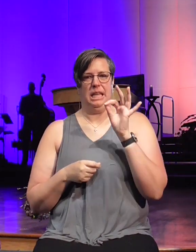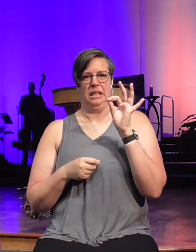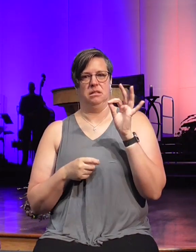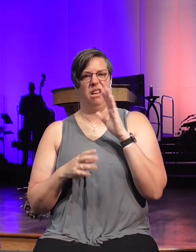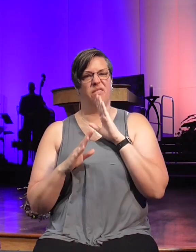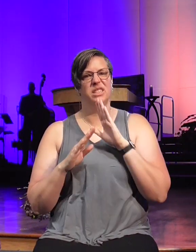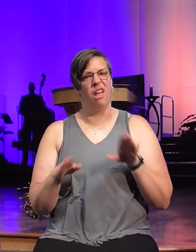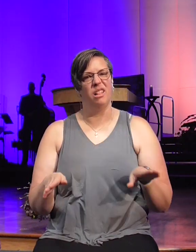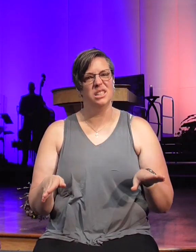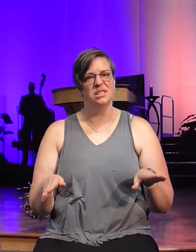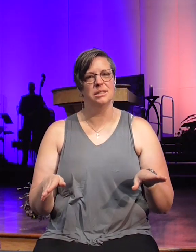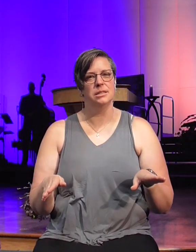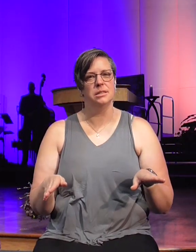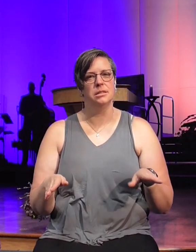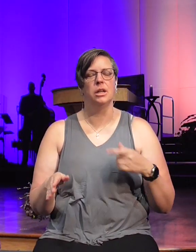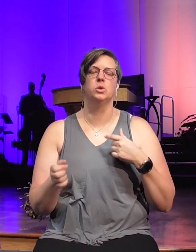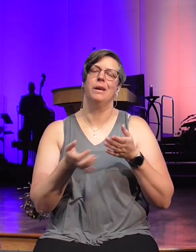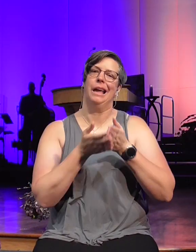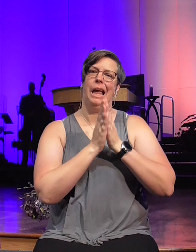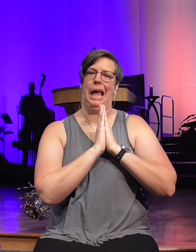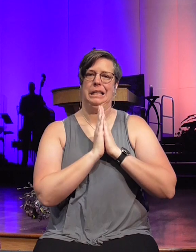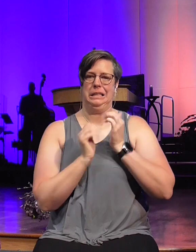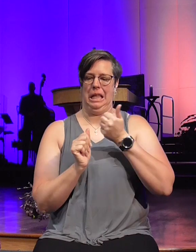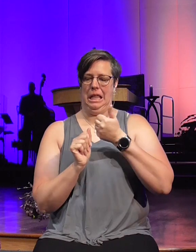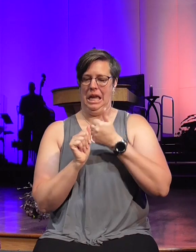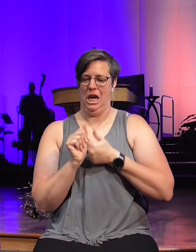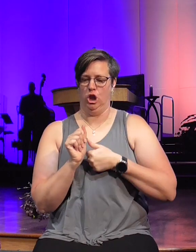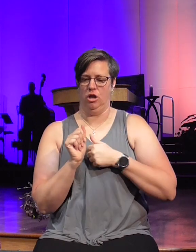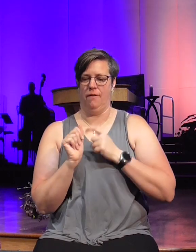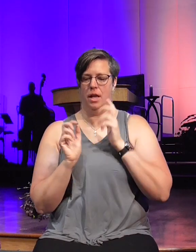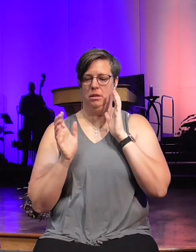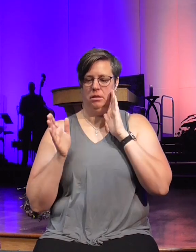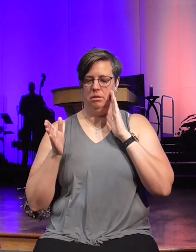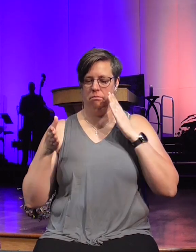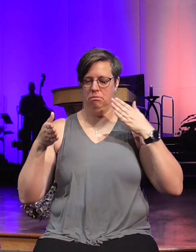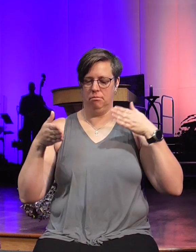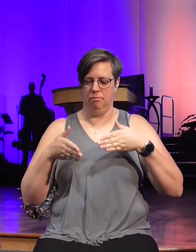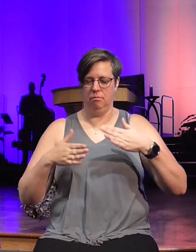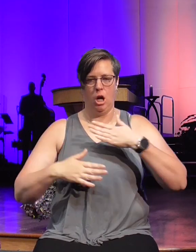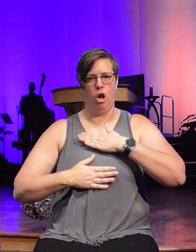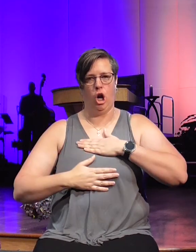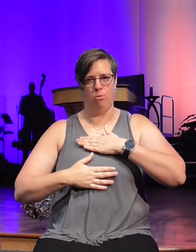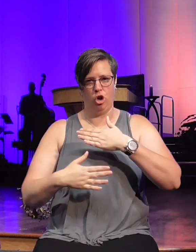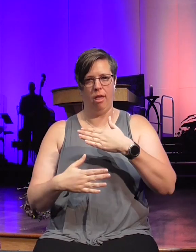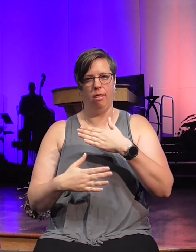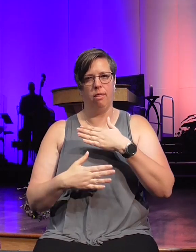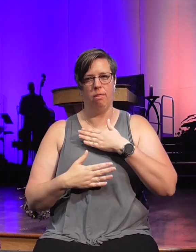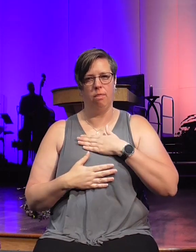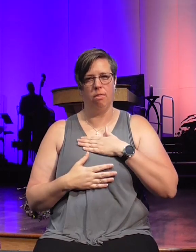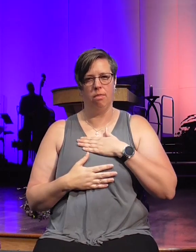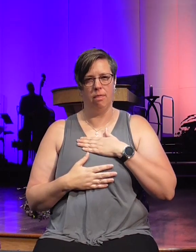And I ask that we each place our attention with our breath,